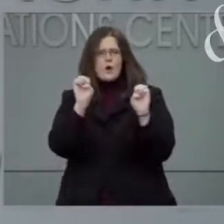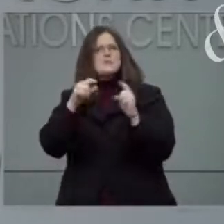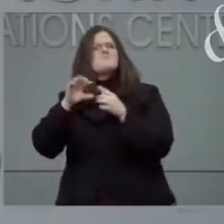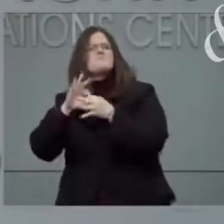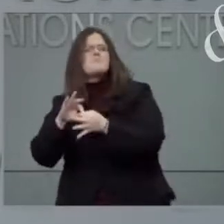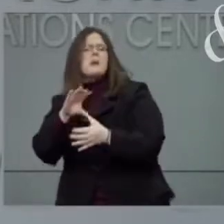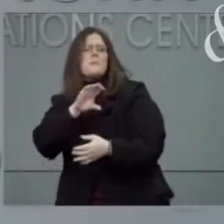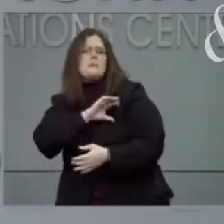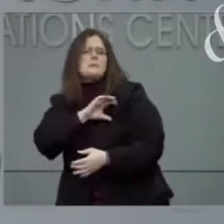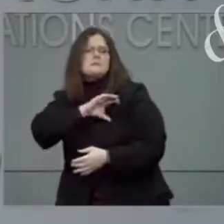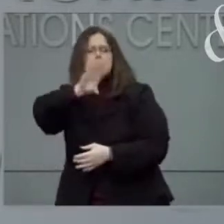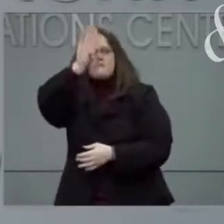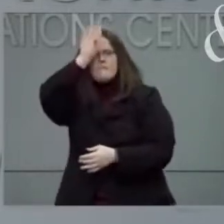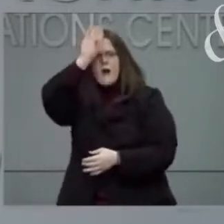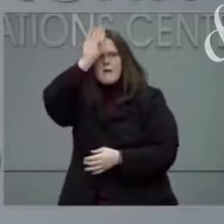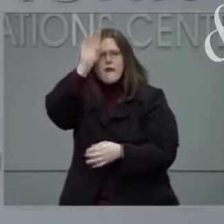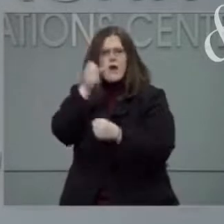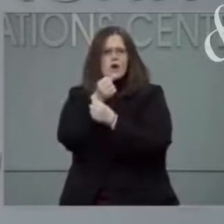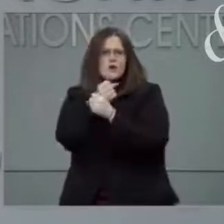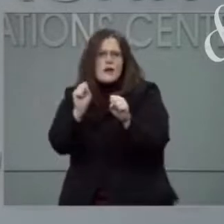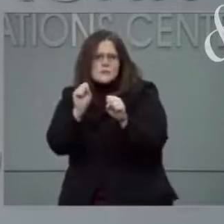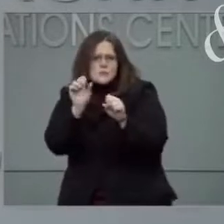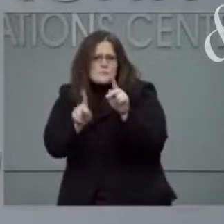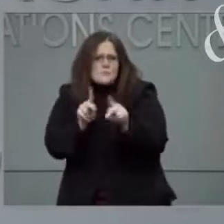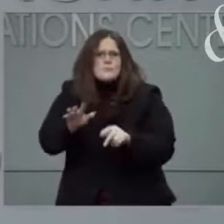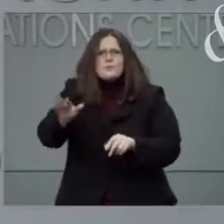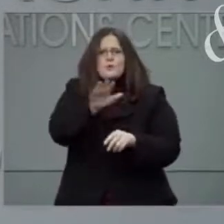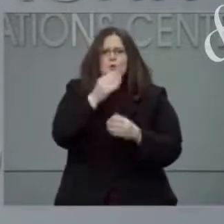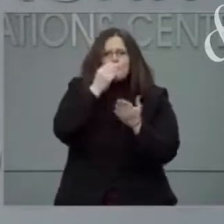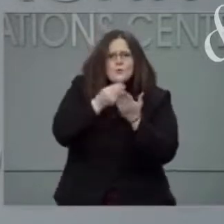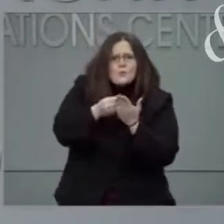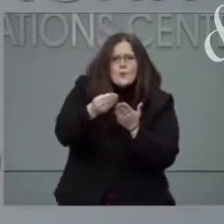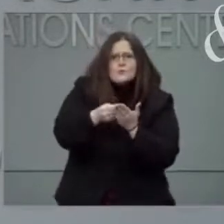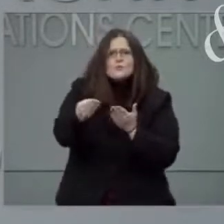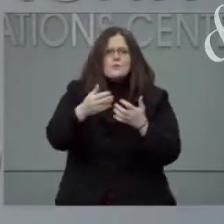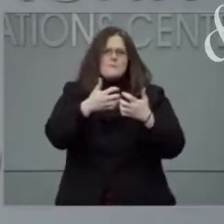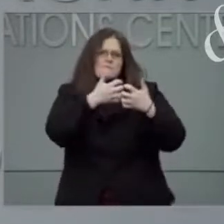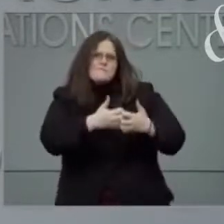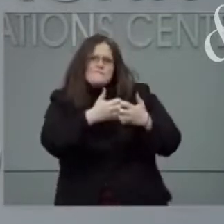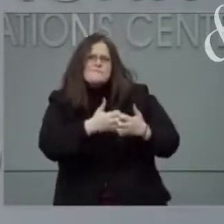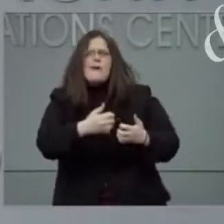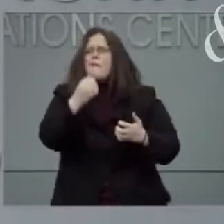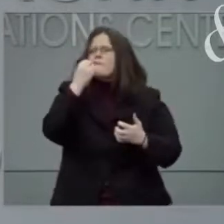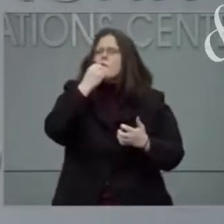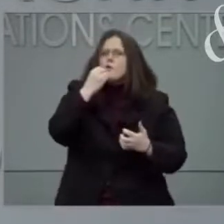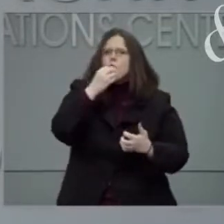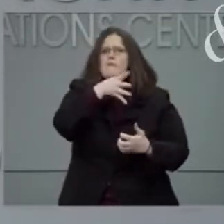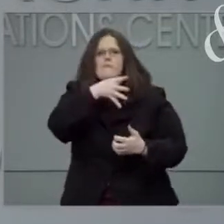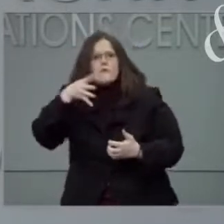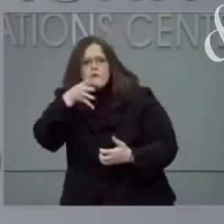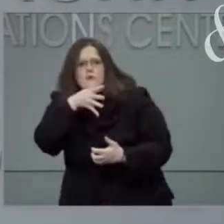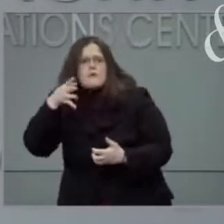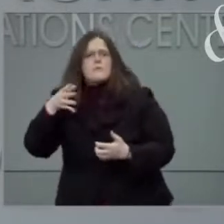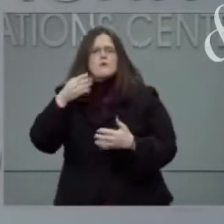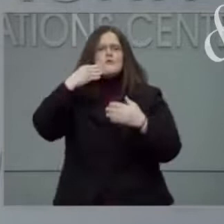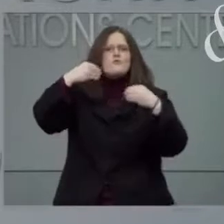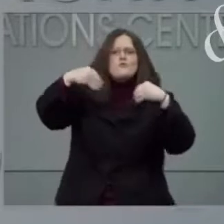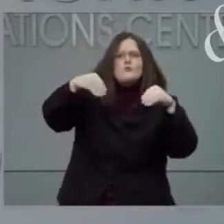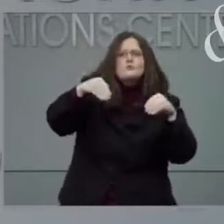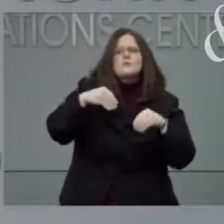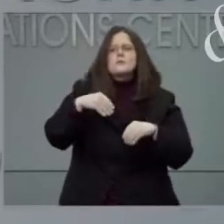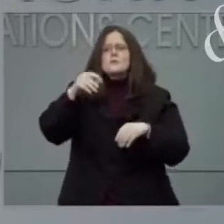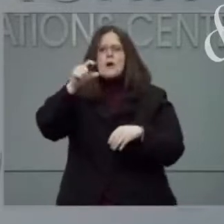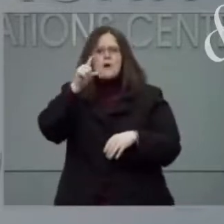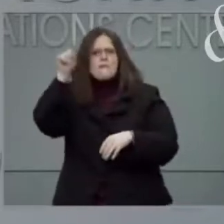police, firefighters, rescue workers, people who are working in manufacturing, food and agriculture, grocery stores, government